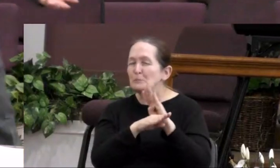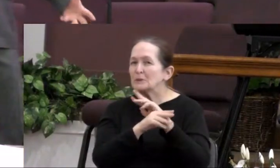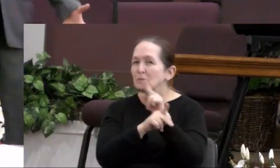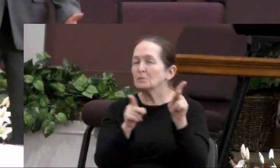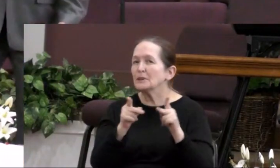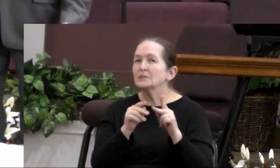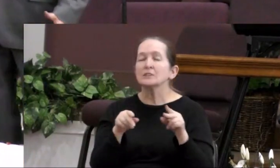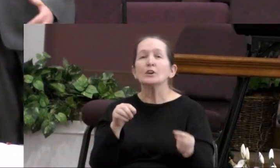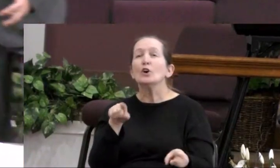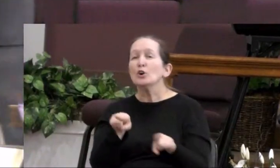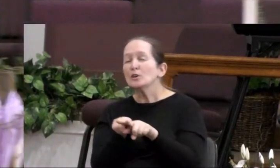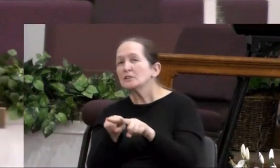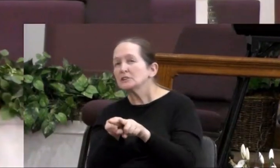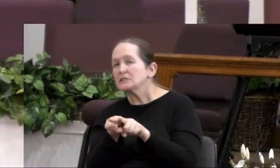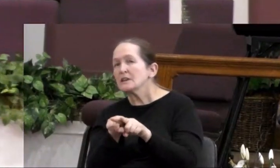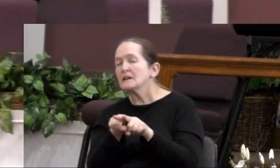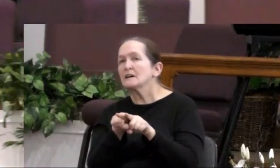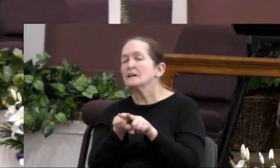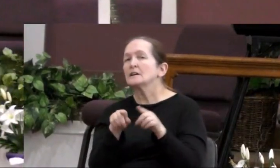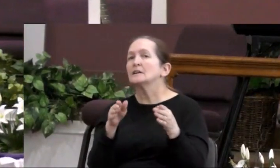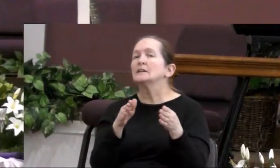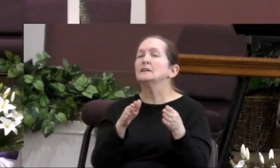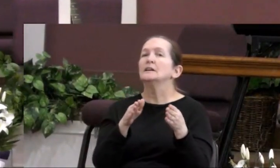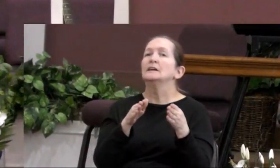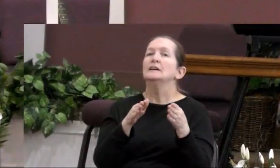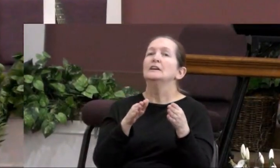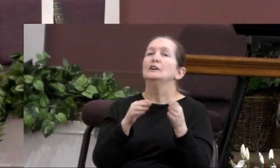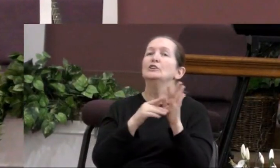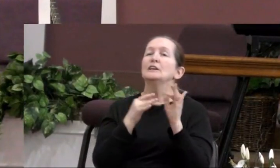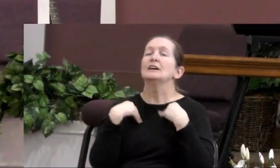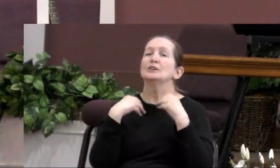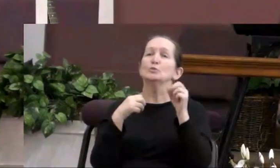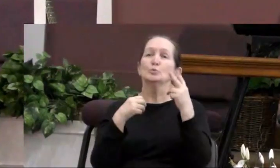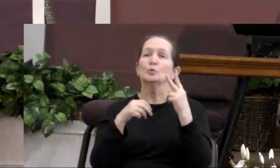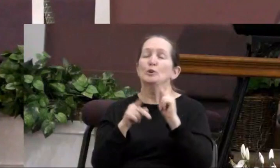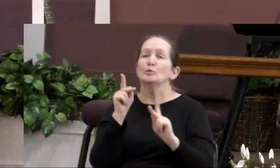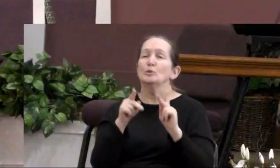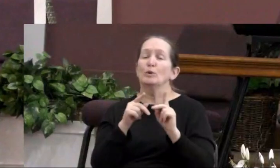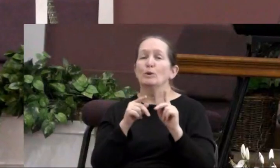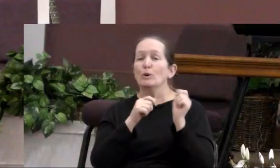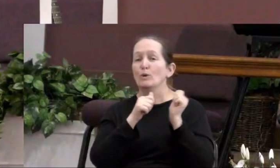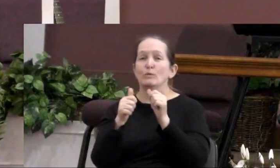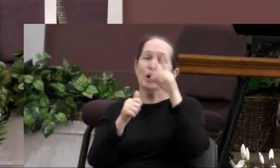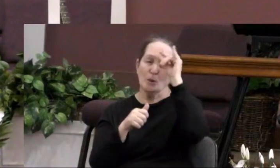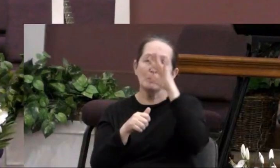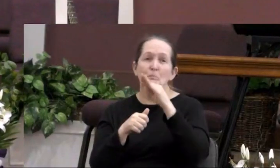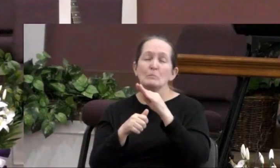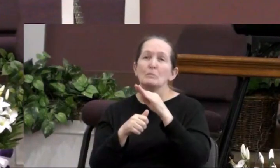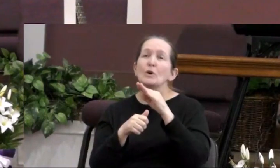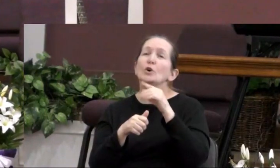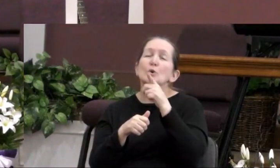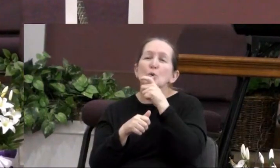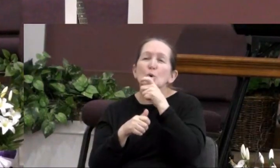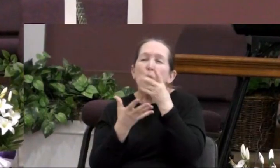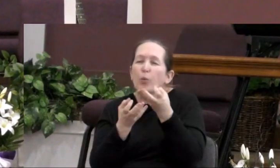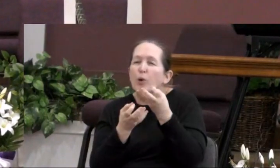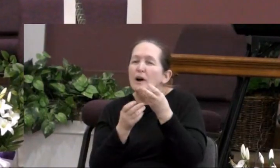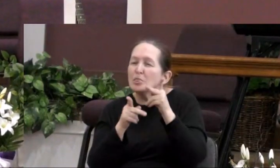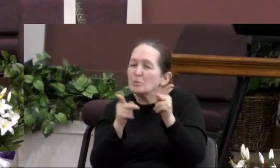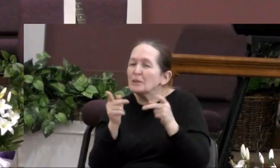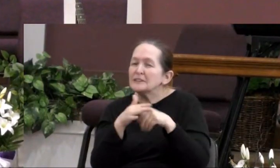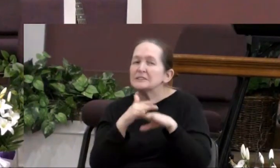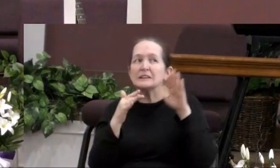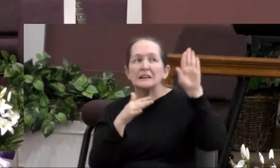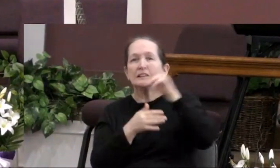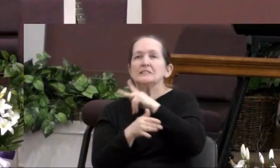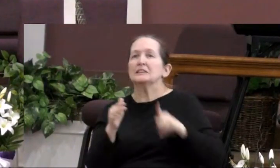In addition to that, he's got 12 guys following him who want their position in his kingdom, and they're still trying to